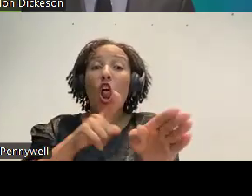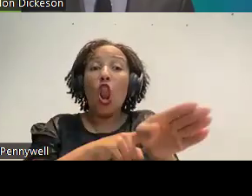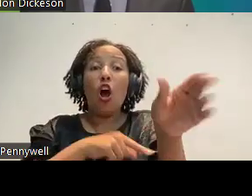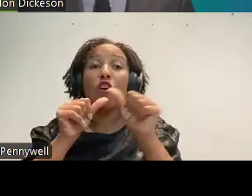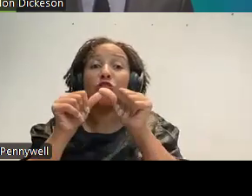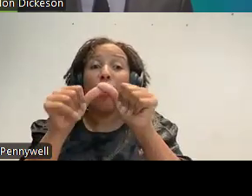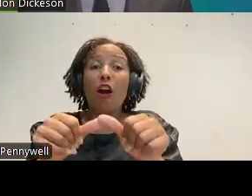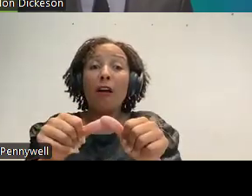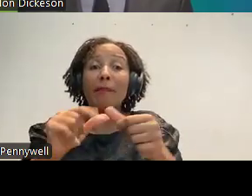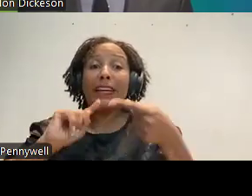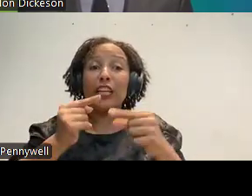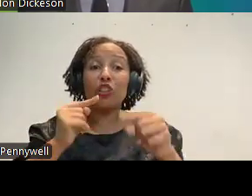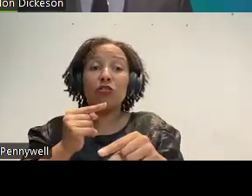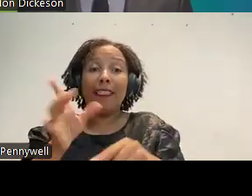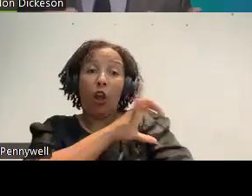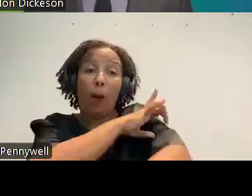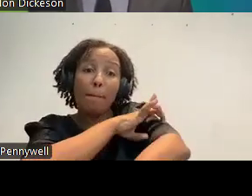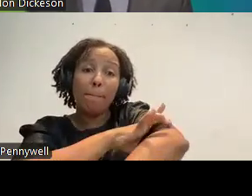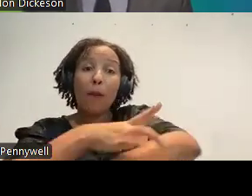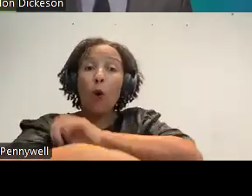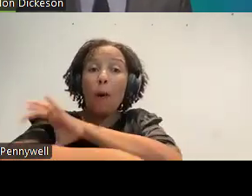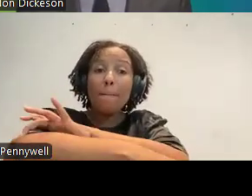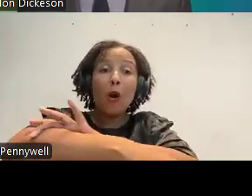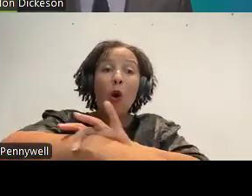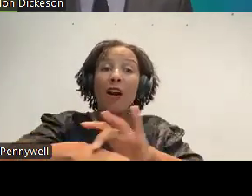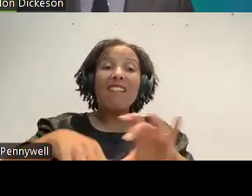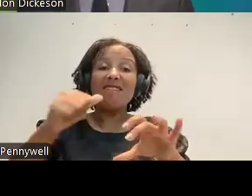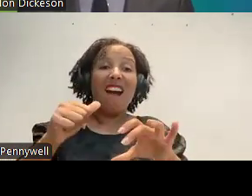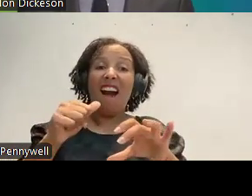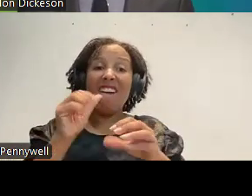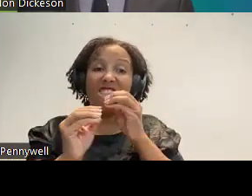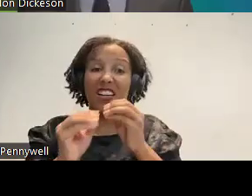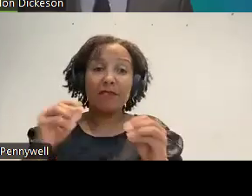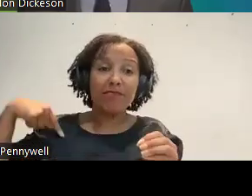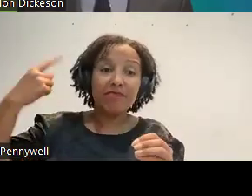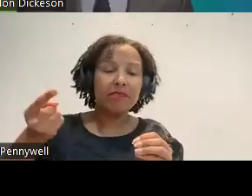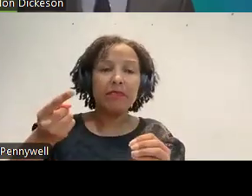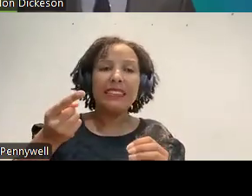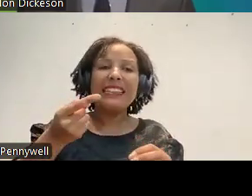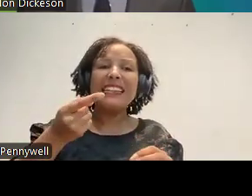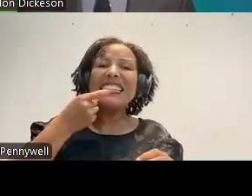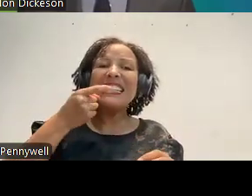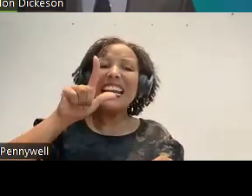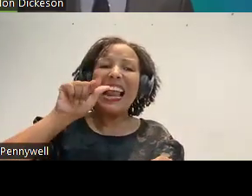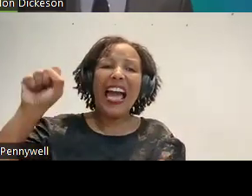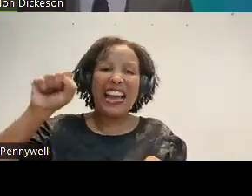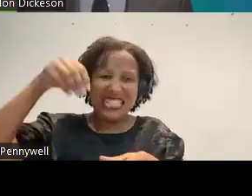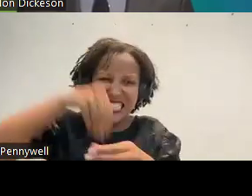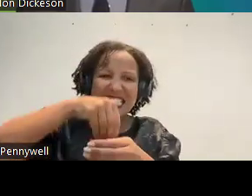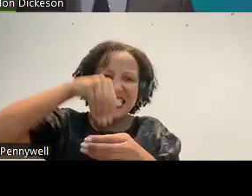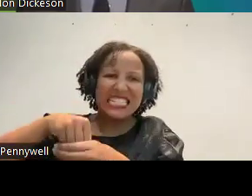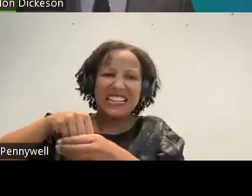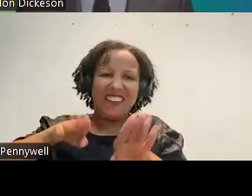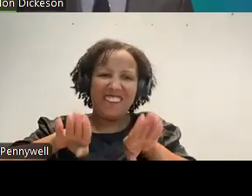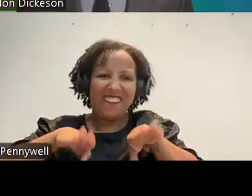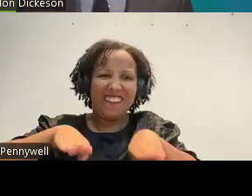bones that weren't set properly, glass embedded in their feet, abscesses in their mouths. I mean, some of these are really